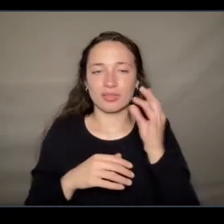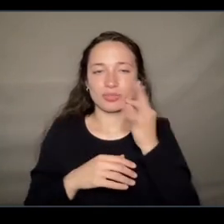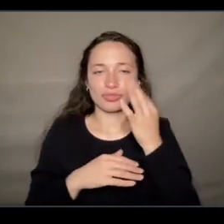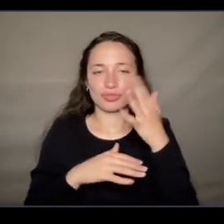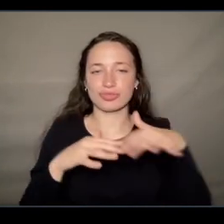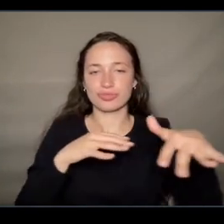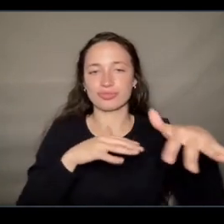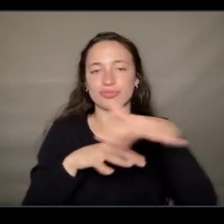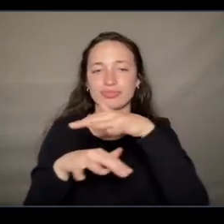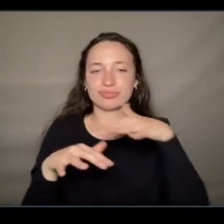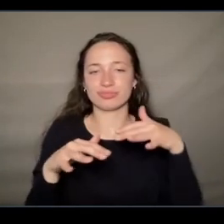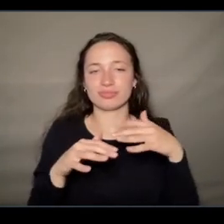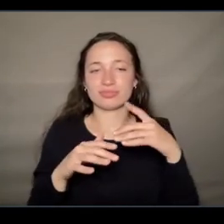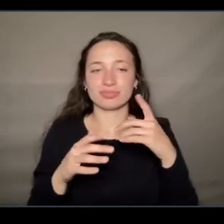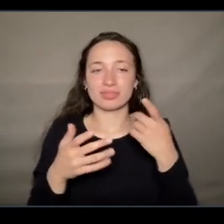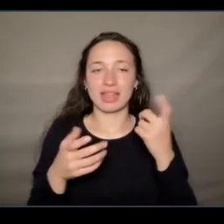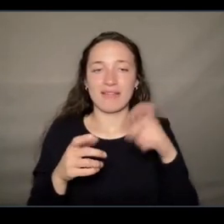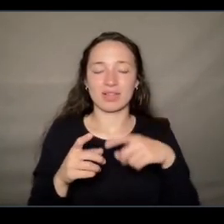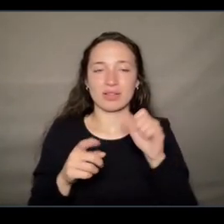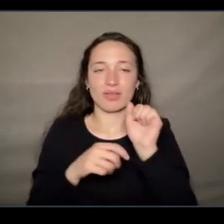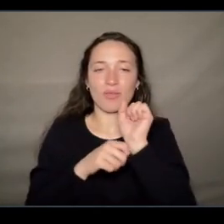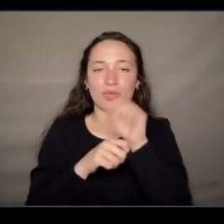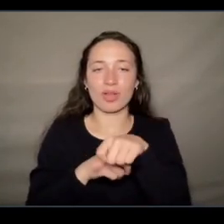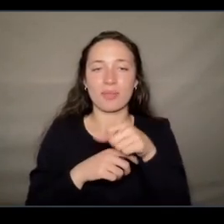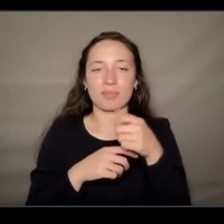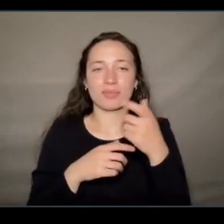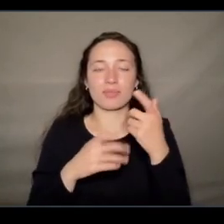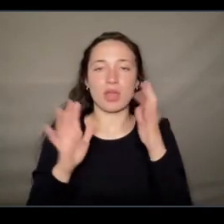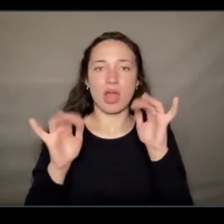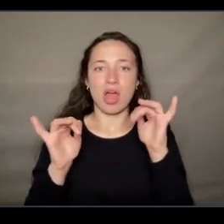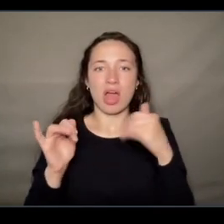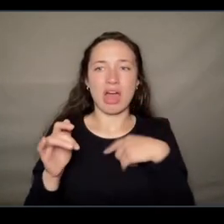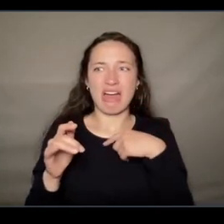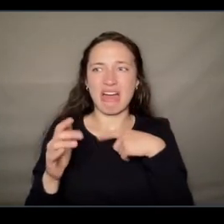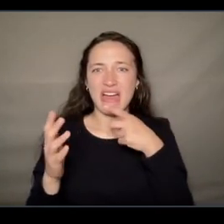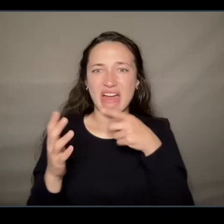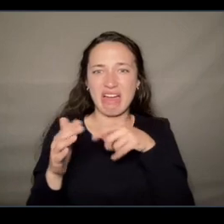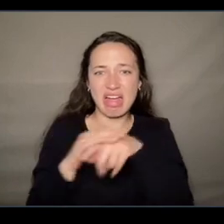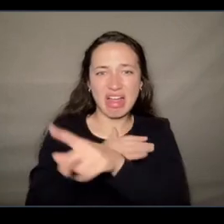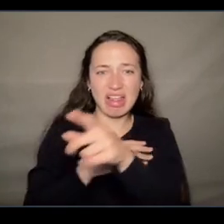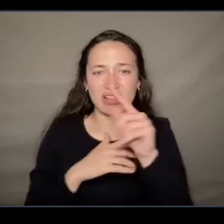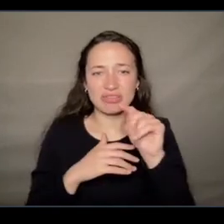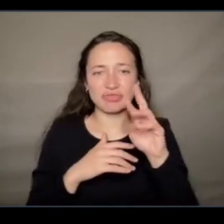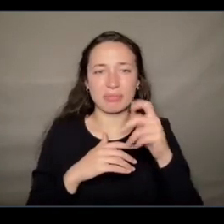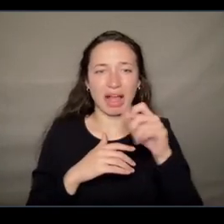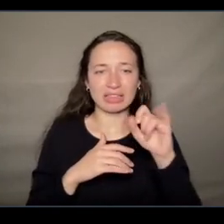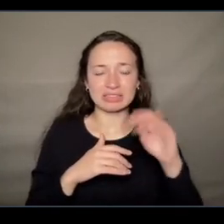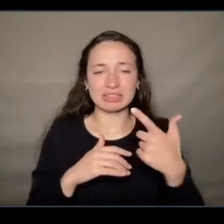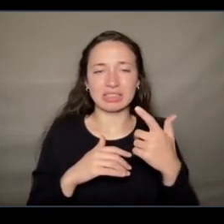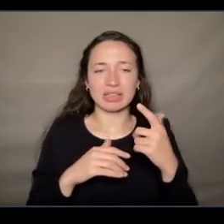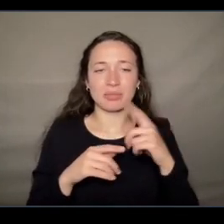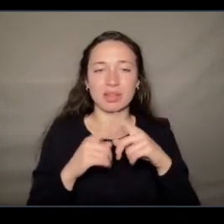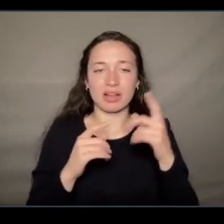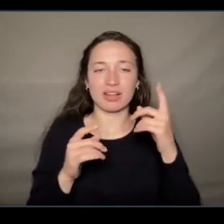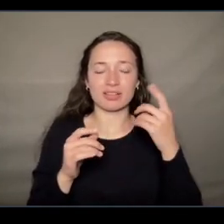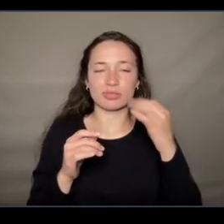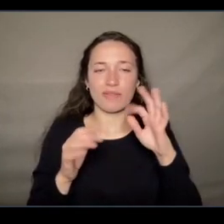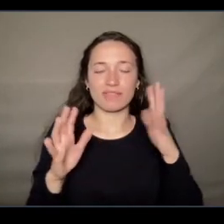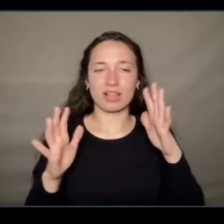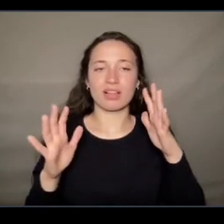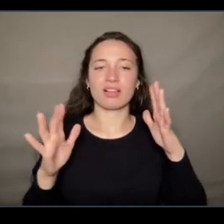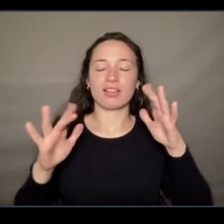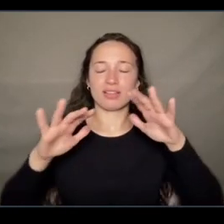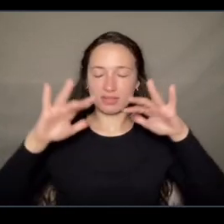and having to overcome the, oh my God, I'm trespassing. And then sort of getting into a whole